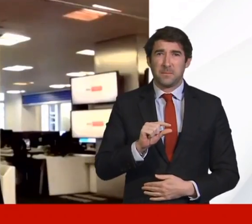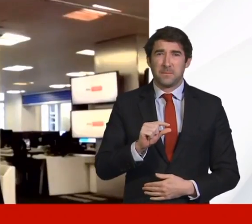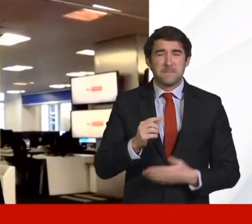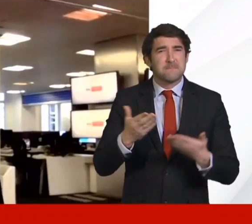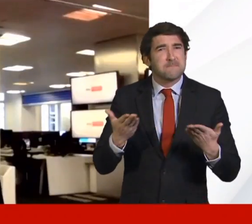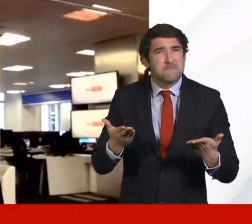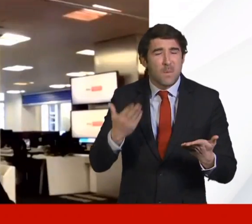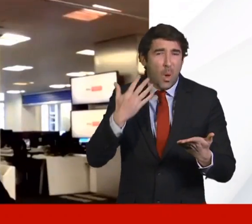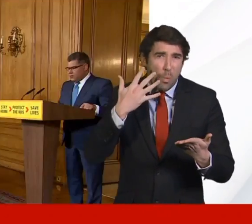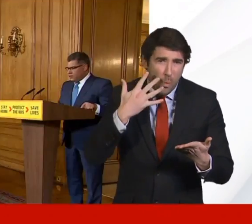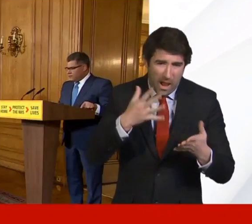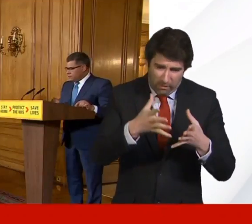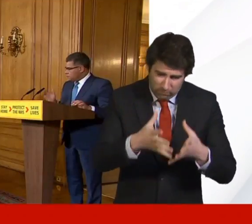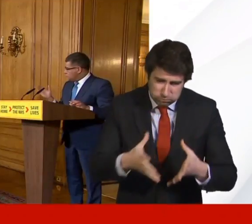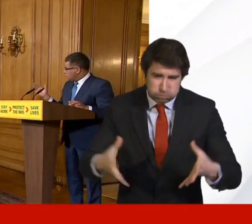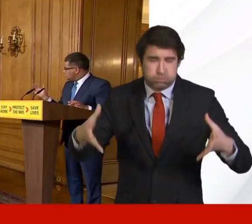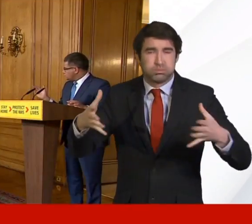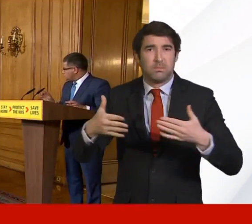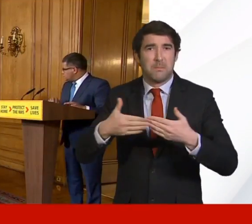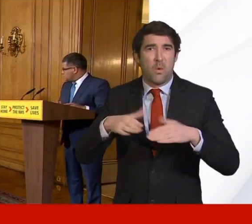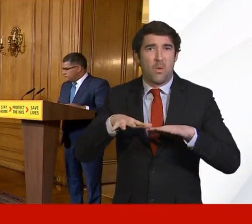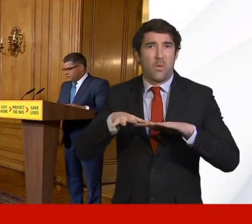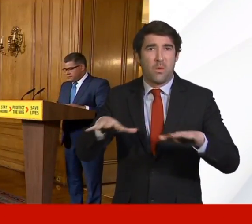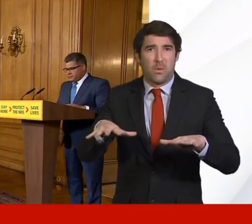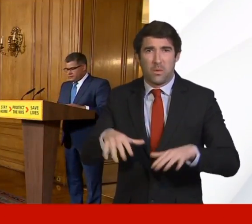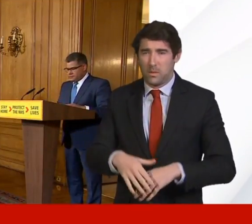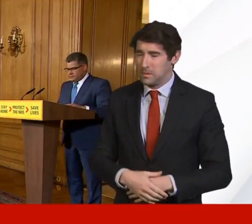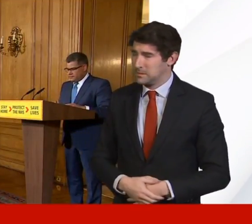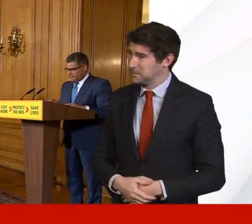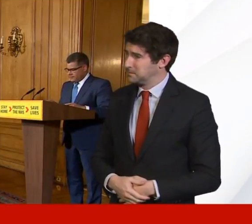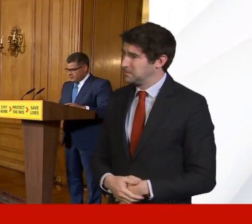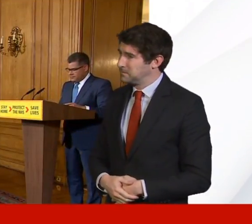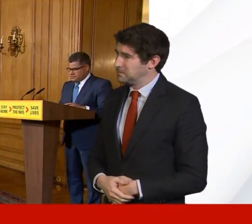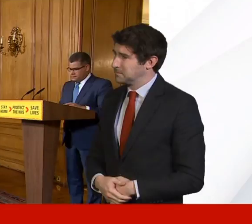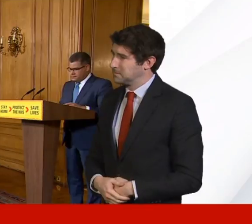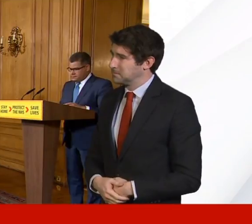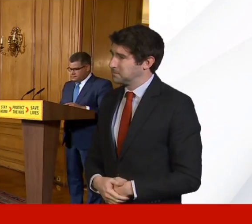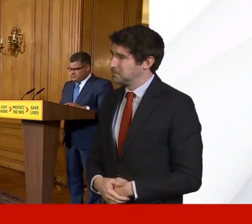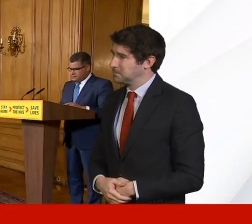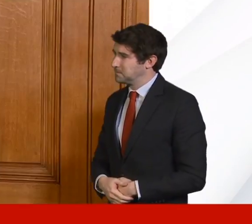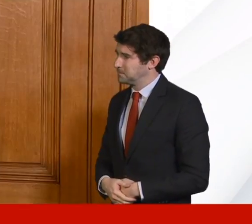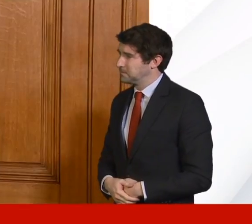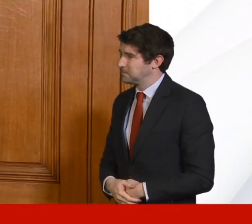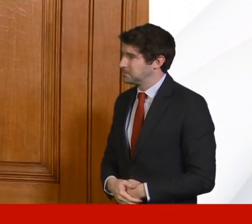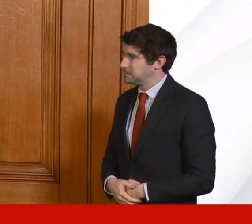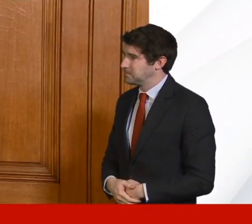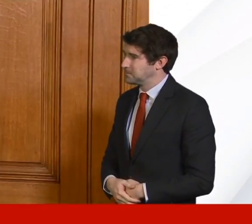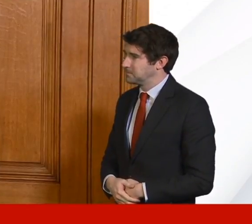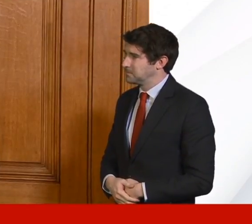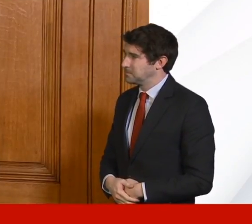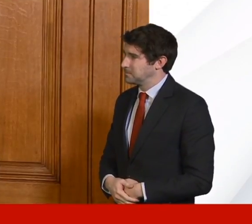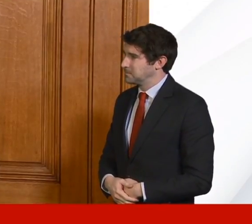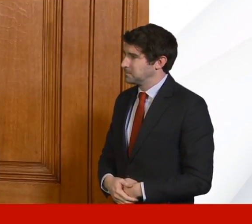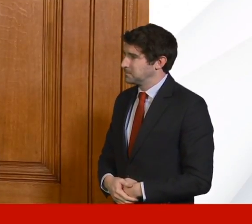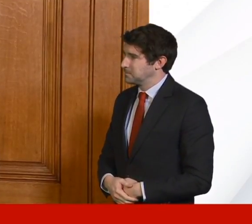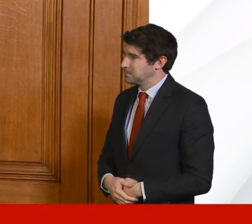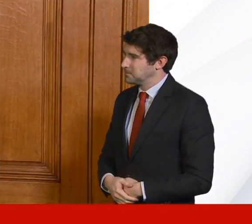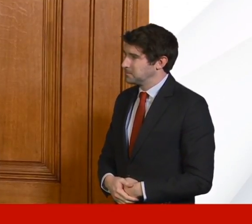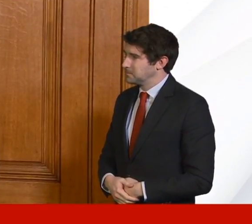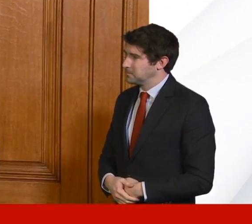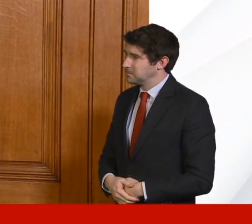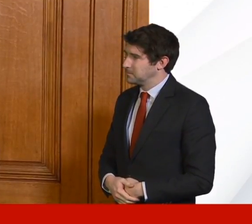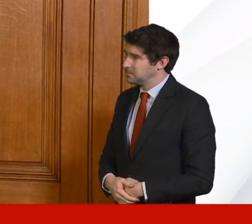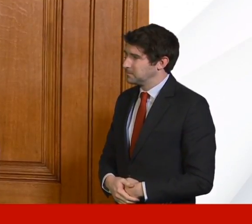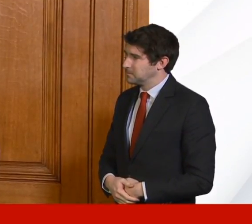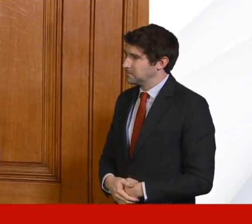businesses promise? up and down the country, Yvonne, could I ask which are you to working take to that, keep Thank you, our Secretary of State. economy So, going. Beth, the So that number when of this tests crisis passes, undertaken